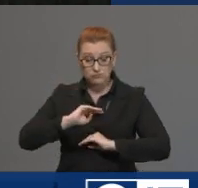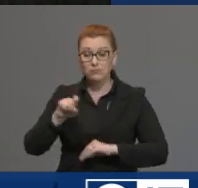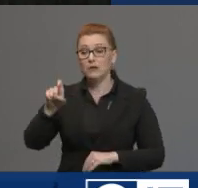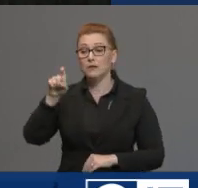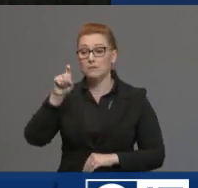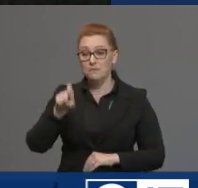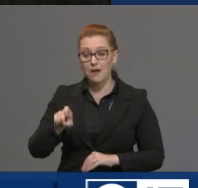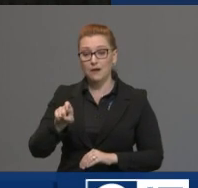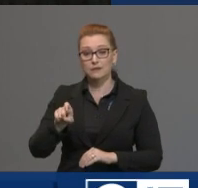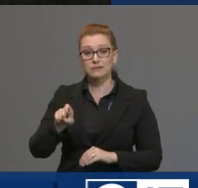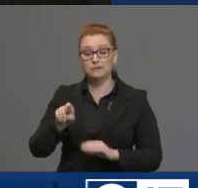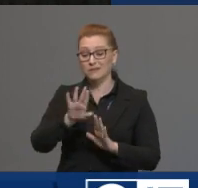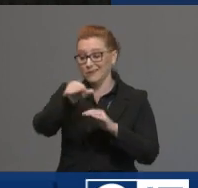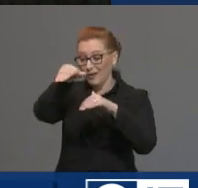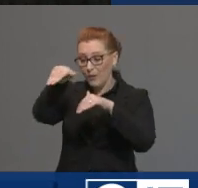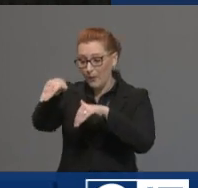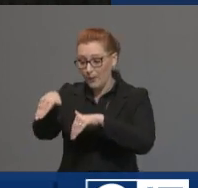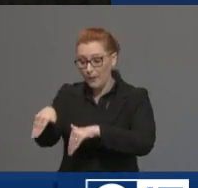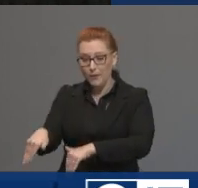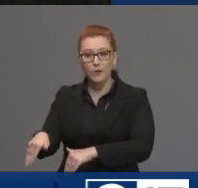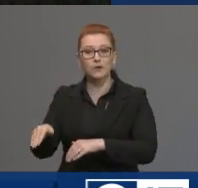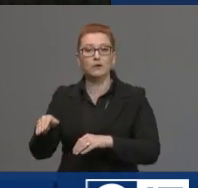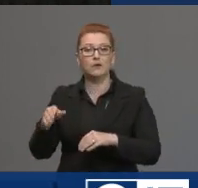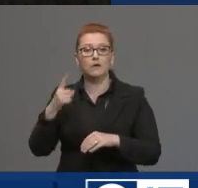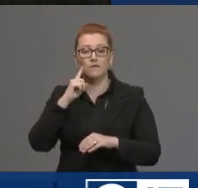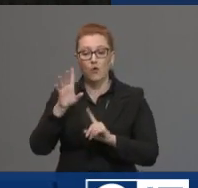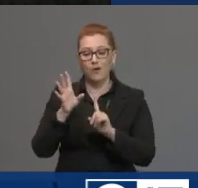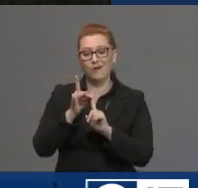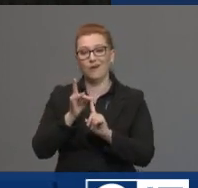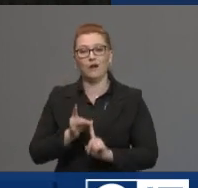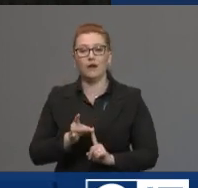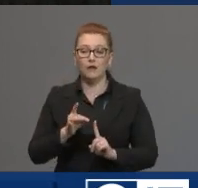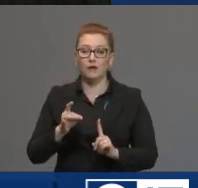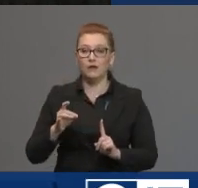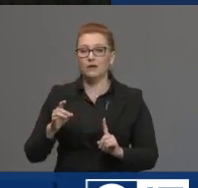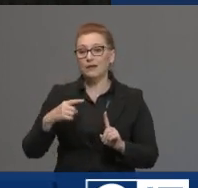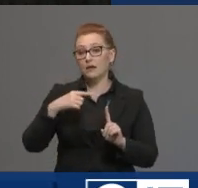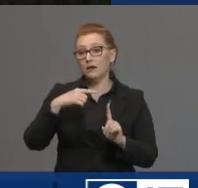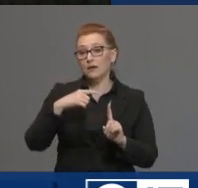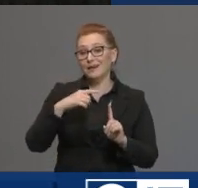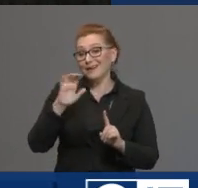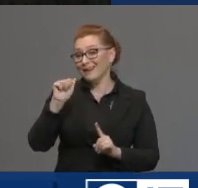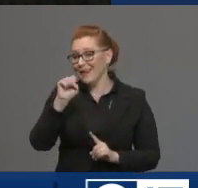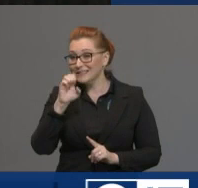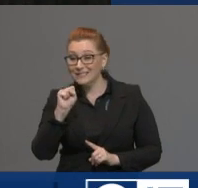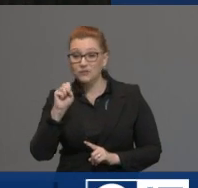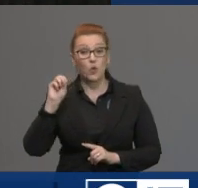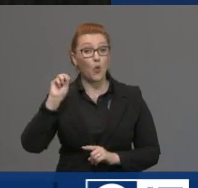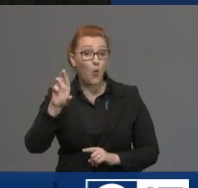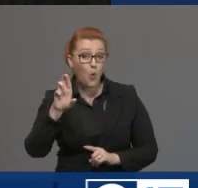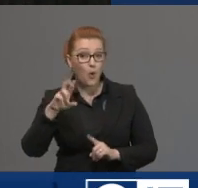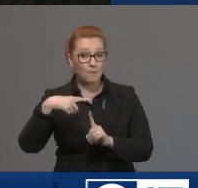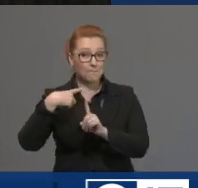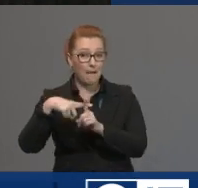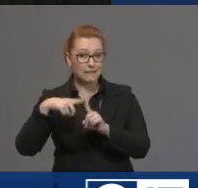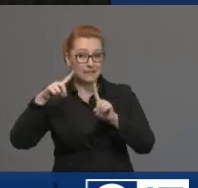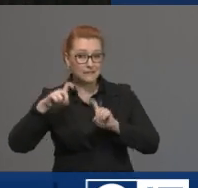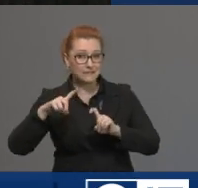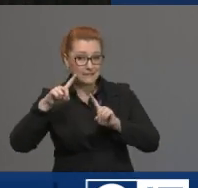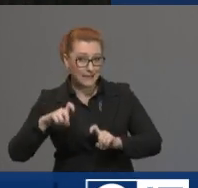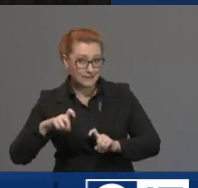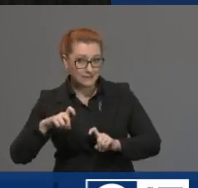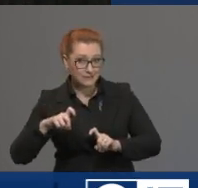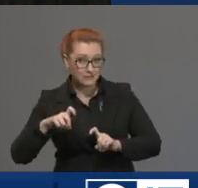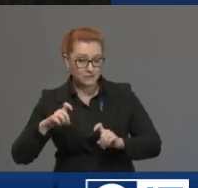14-day period or a downward trajectory of positive tests as a percent of